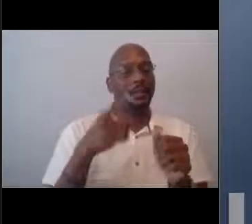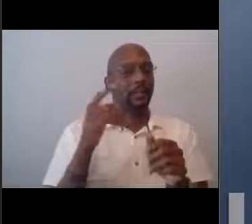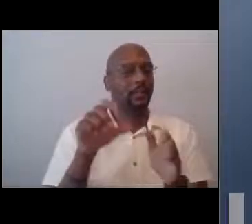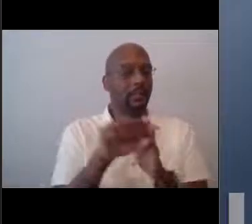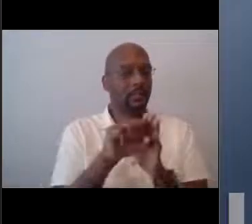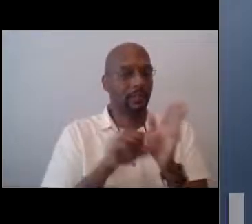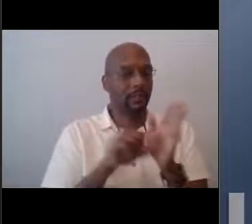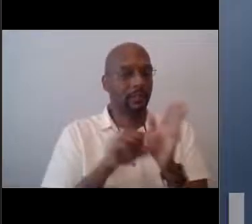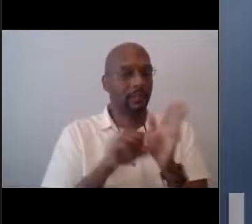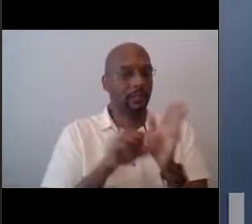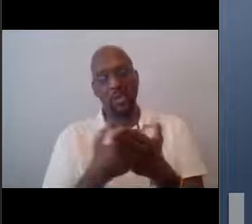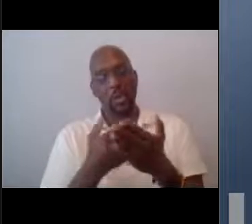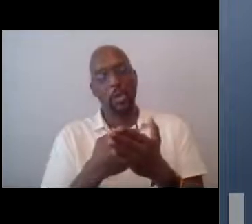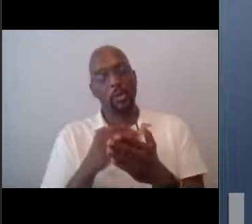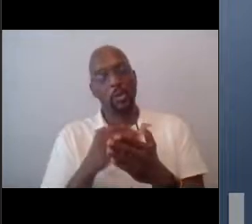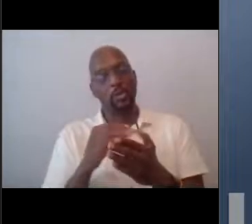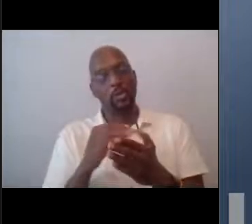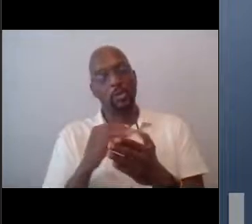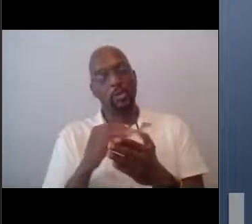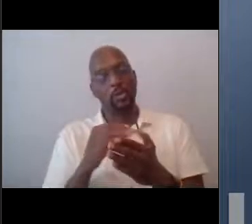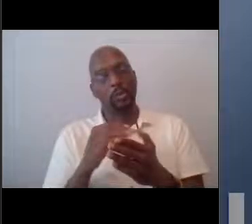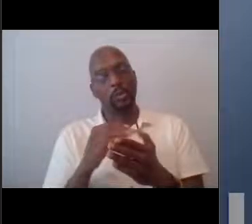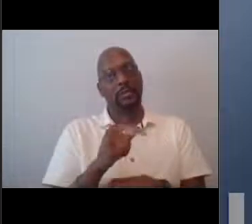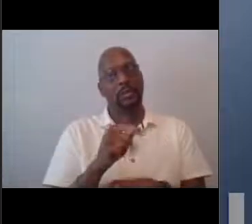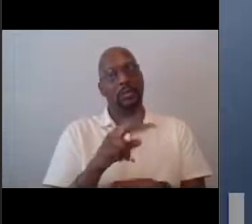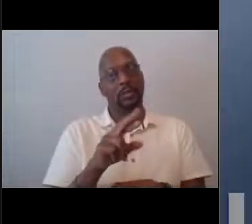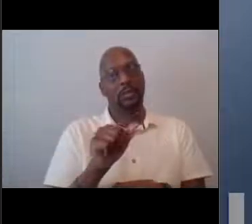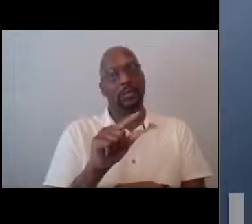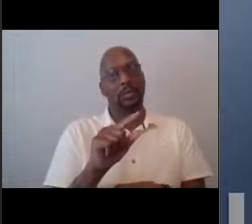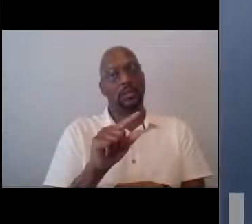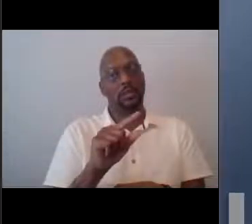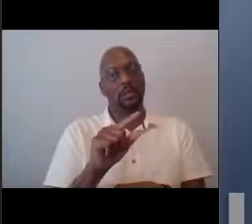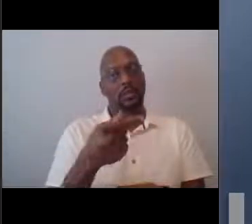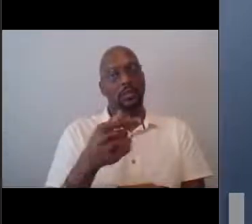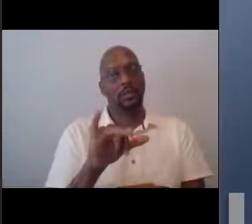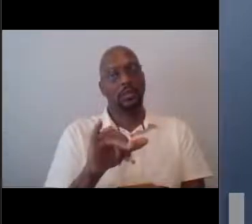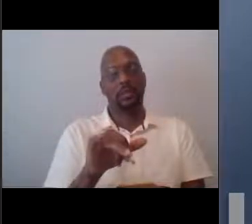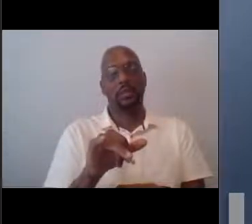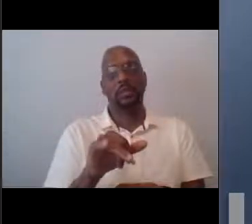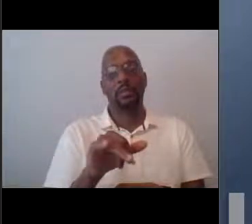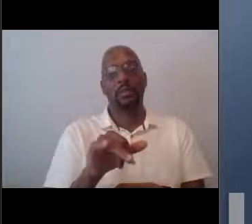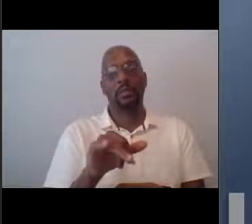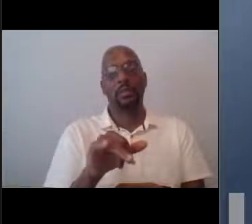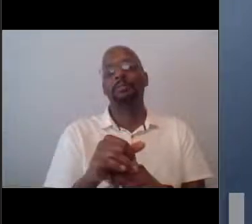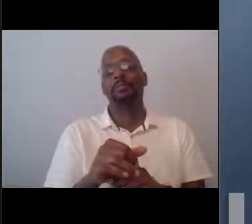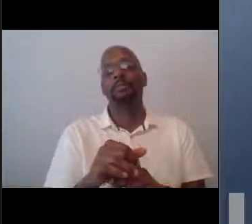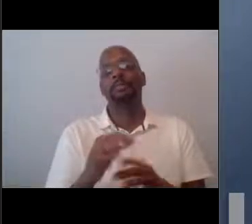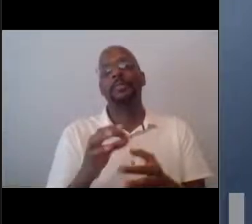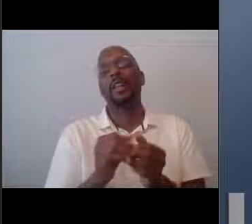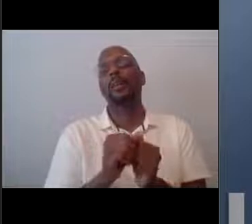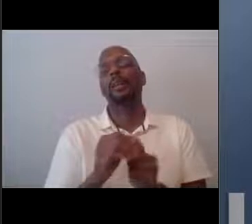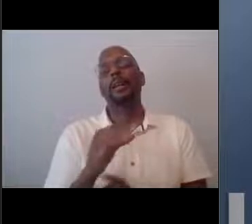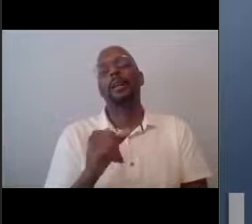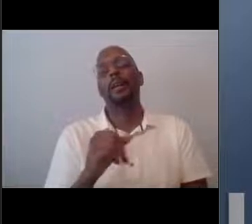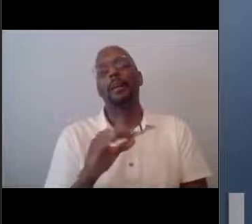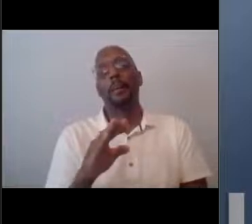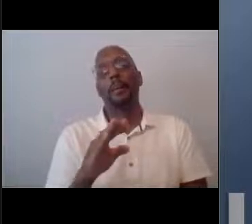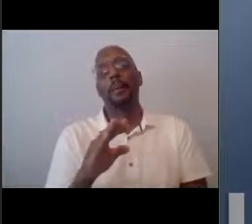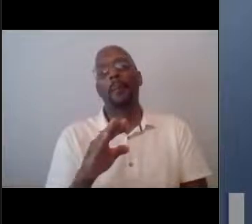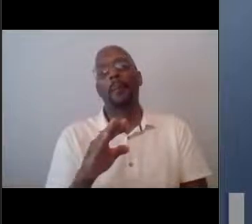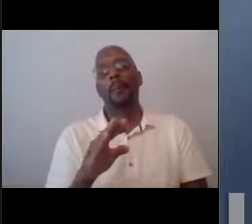has been drafted, which are in line with what we've seen elsewhere associated with CAPTI. Things like bringing together the goals